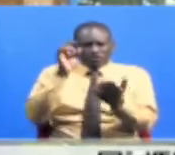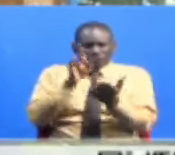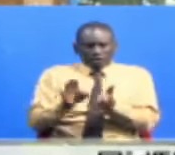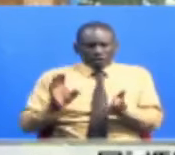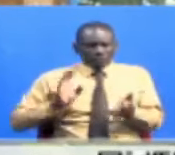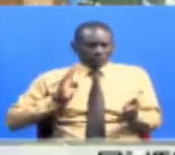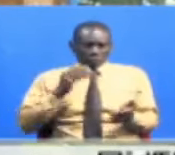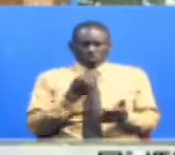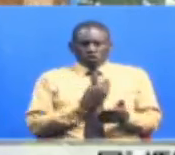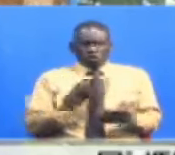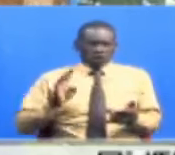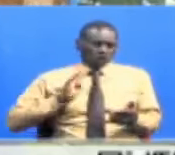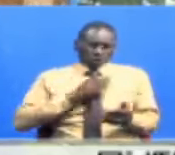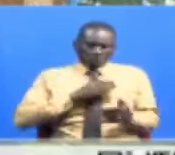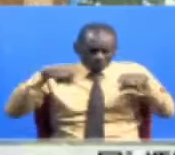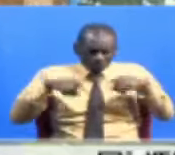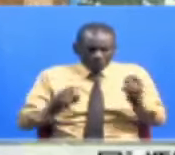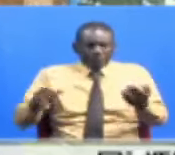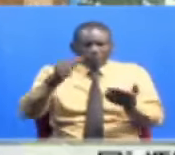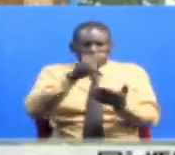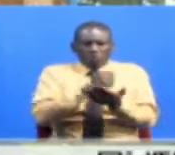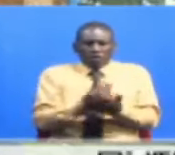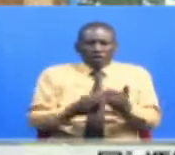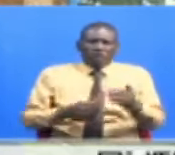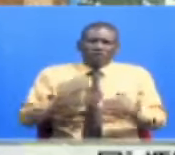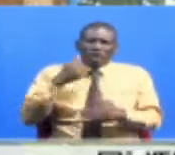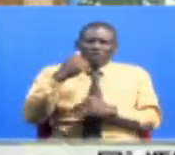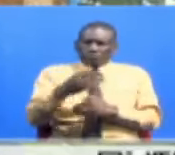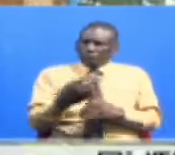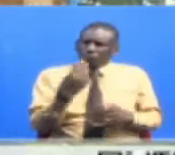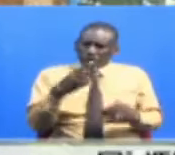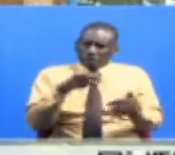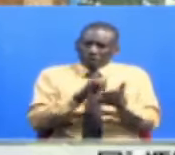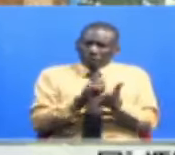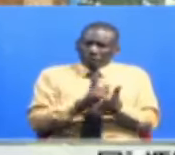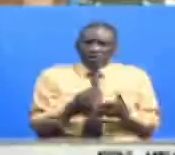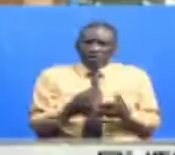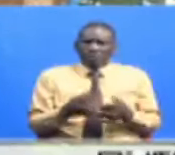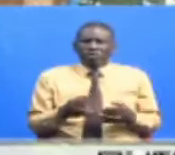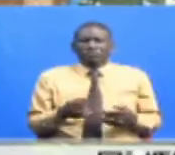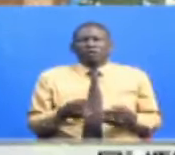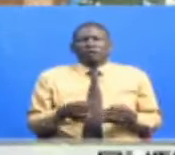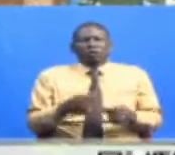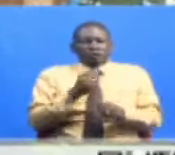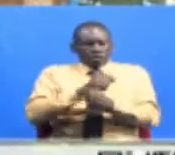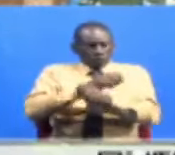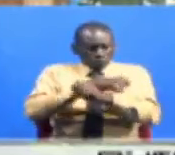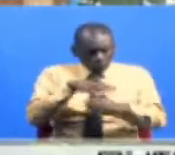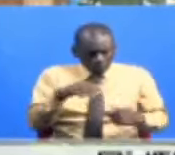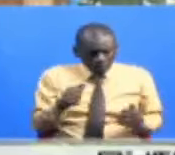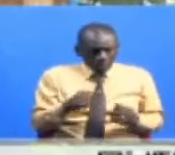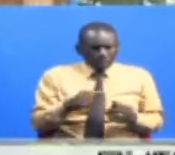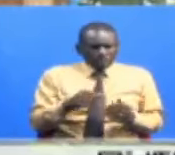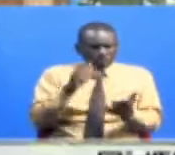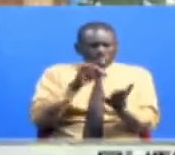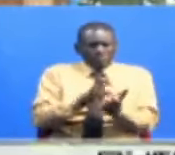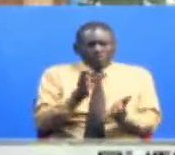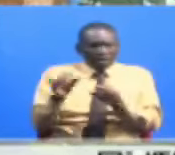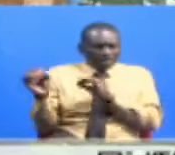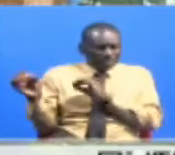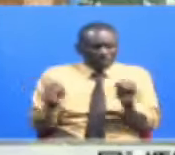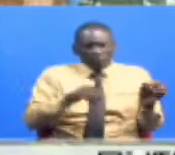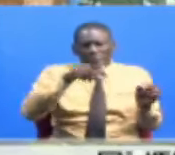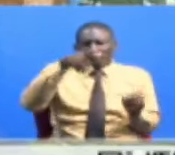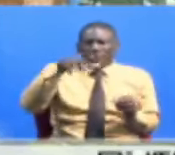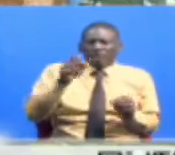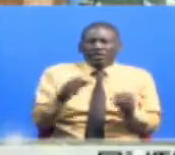board that he himself had actually appointed, immediately it appeared like they weren't working the right way. He fired them, transferred the PS,